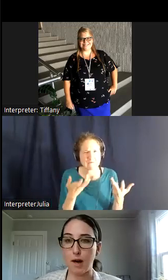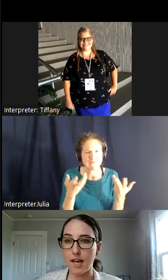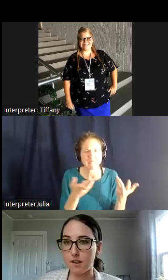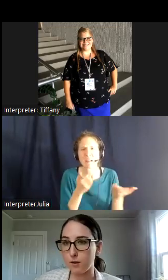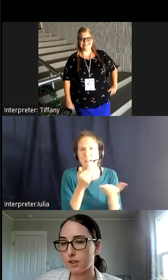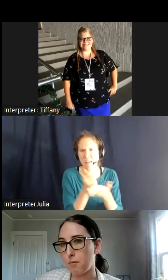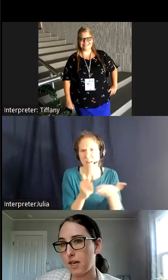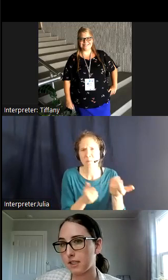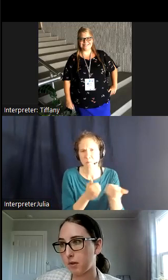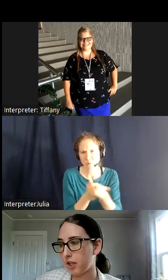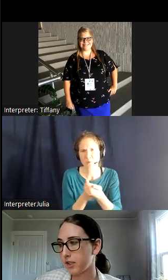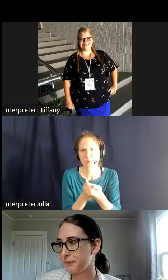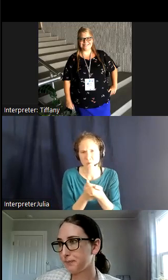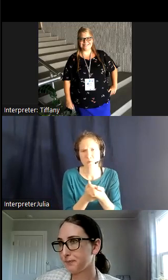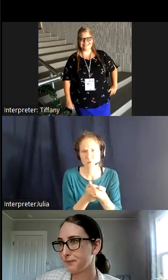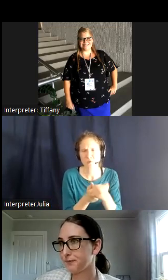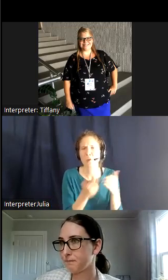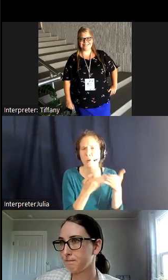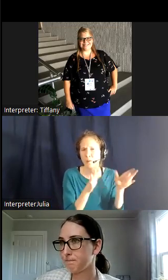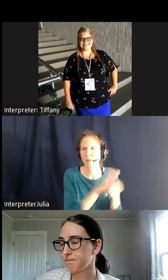supported by those comprehensive providers.